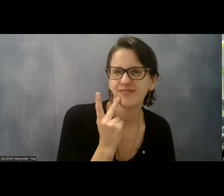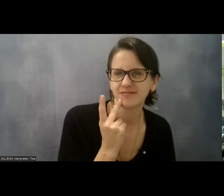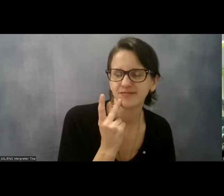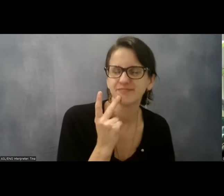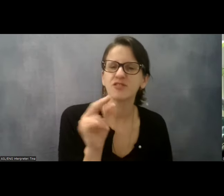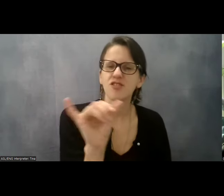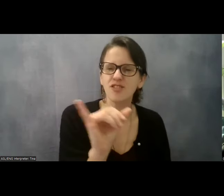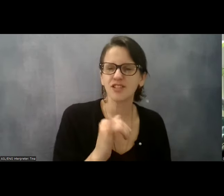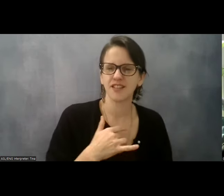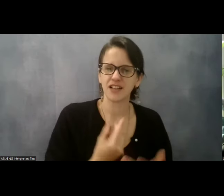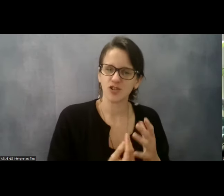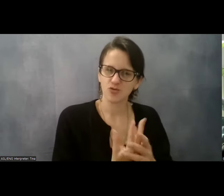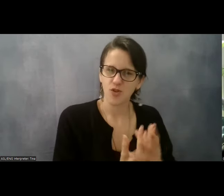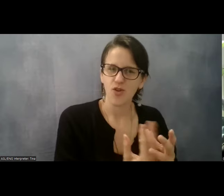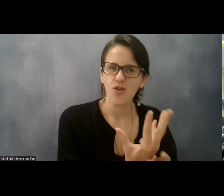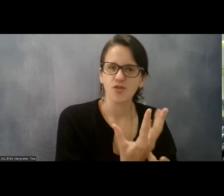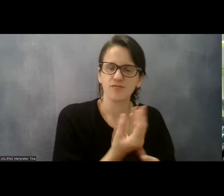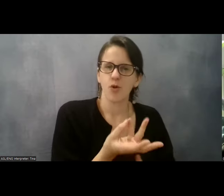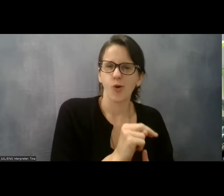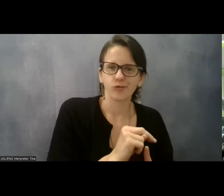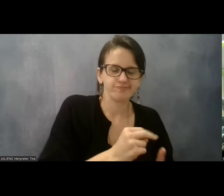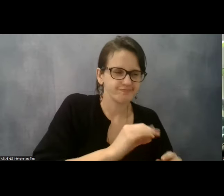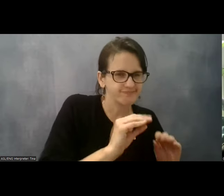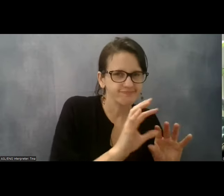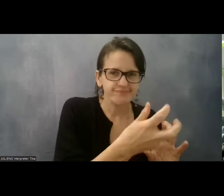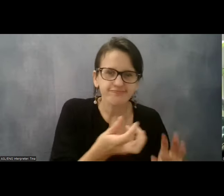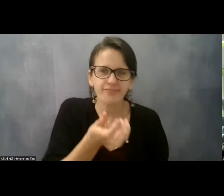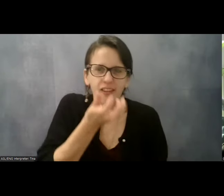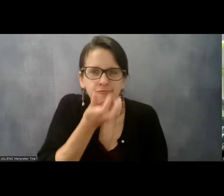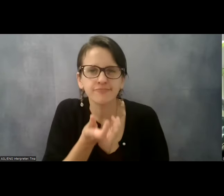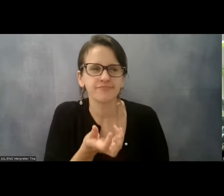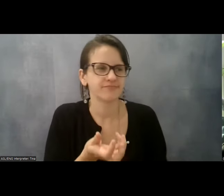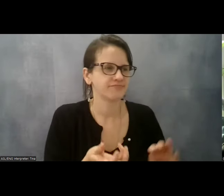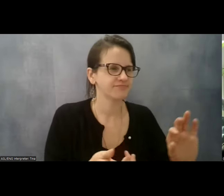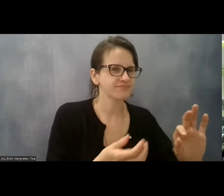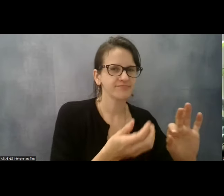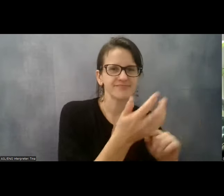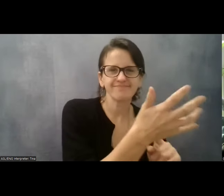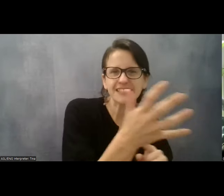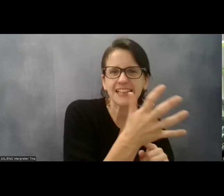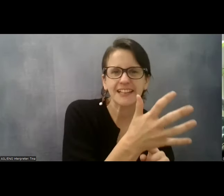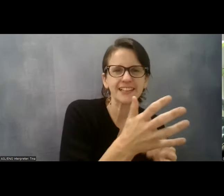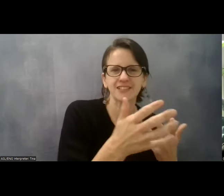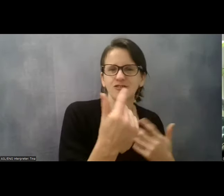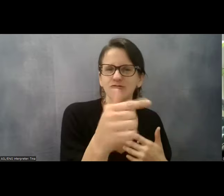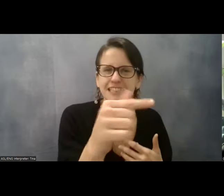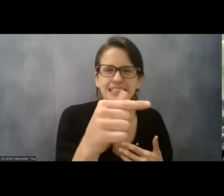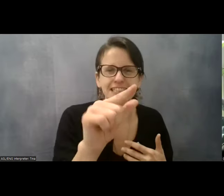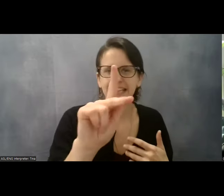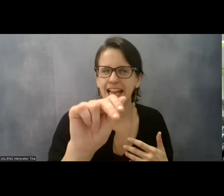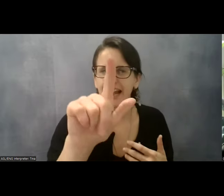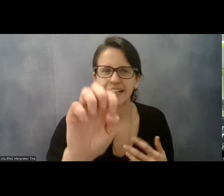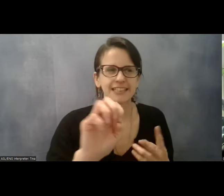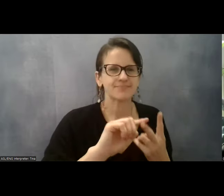special about a ripe heirloom tomato or freshly picked kale or a cucumber salad with cucumbers you harvested